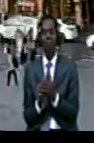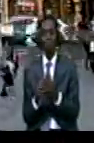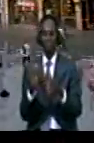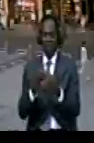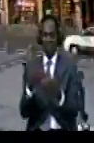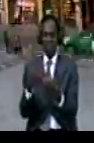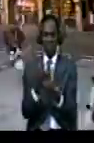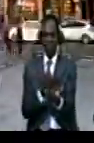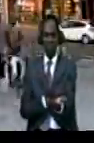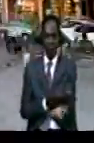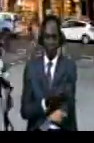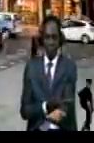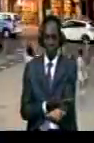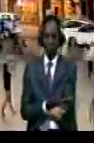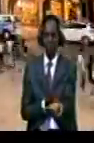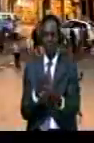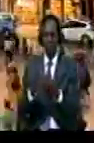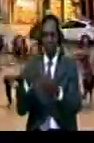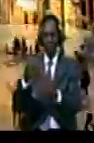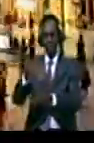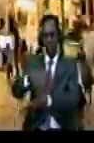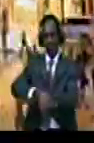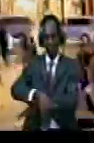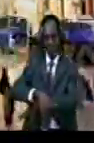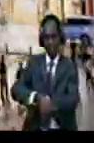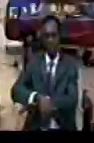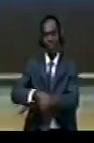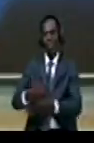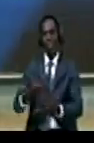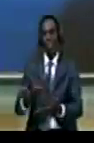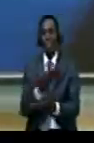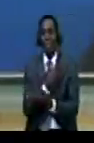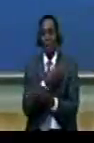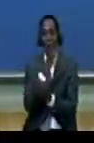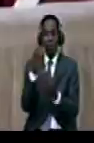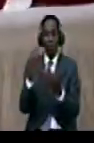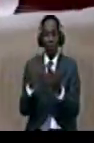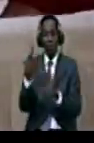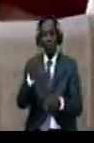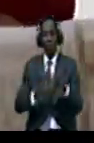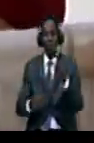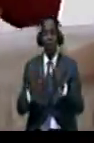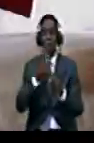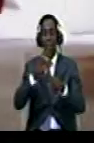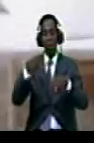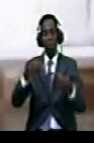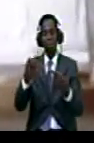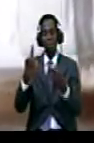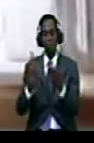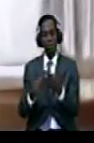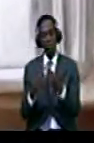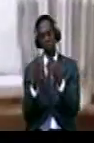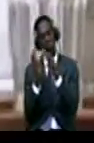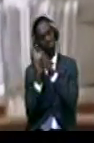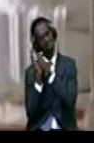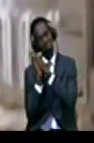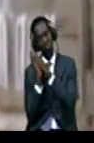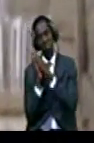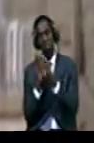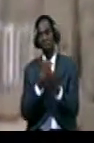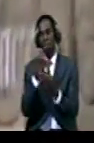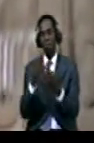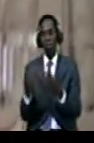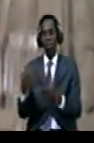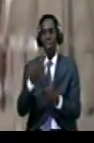day, in the night, and when people are even going to bed, when they're in their